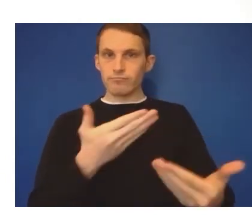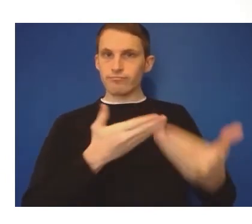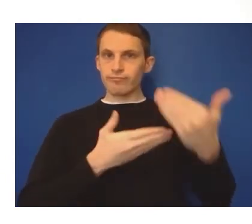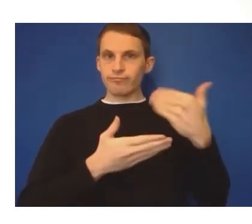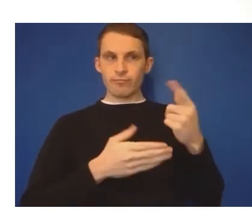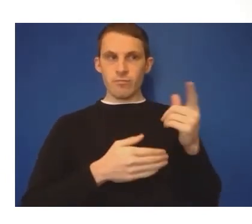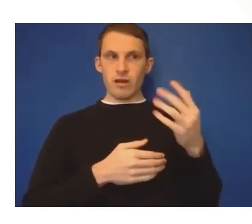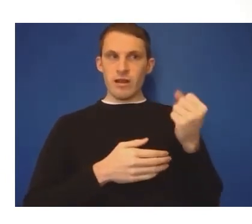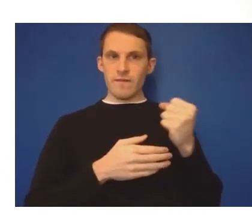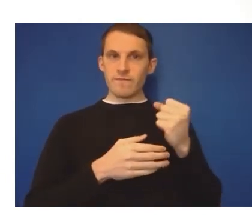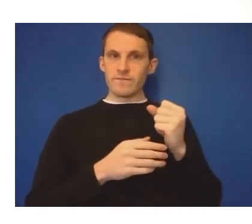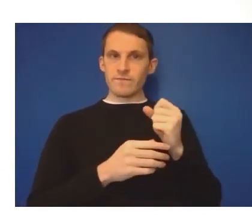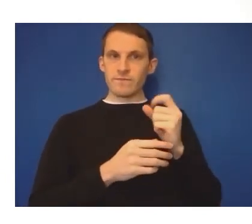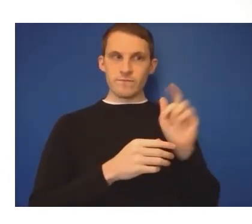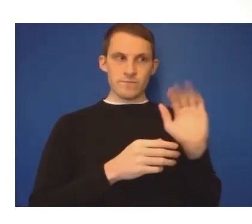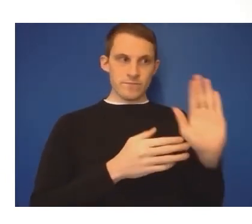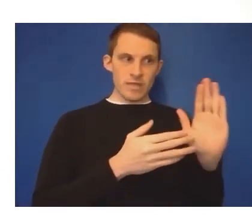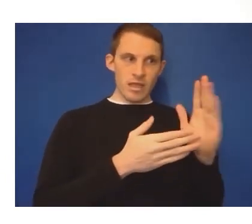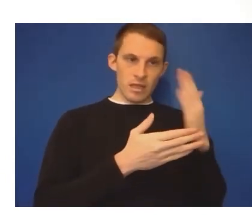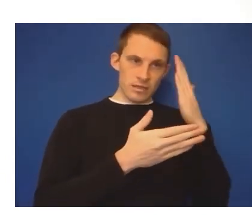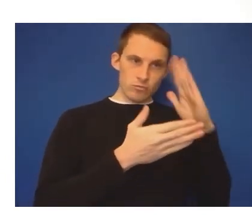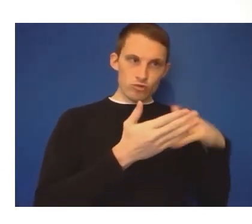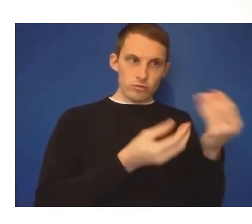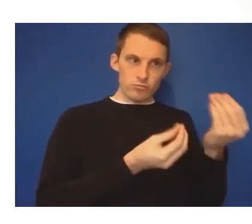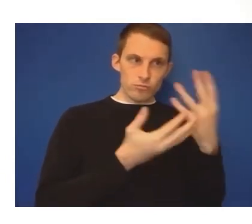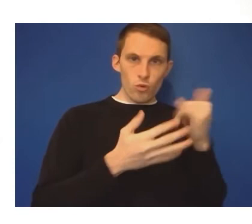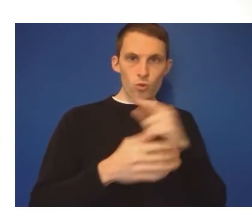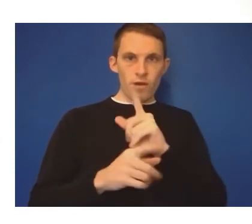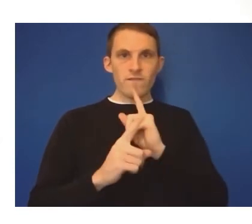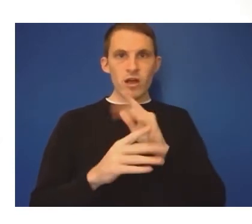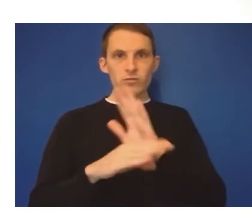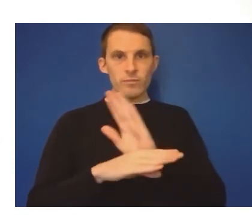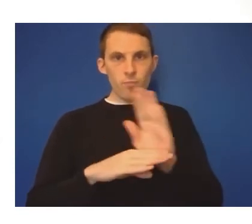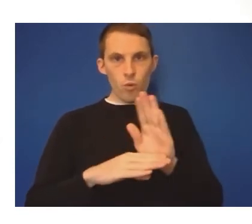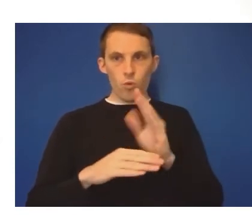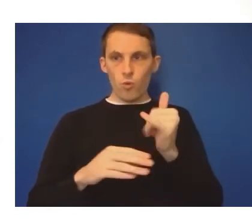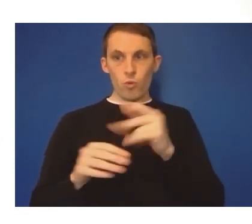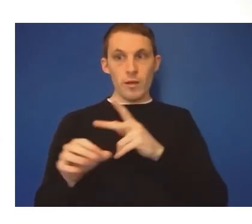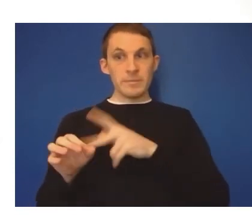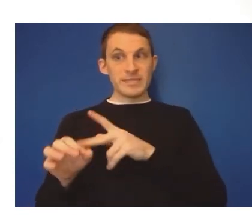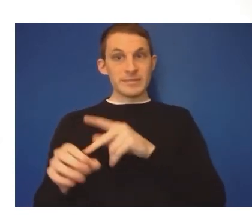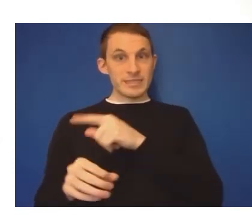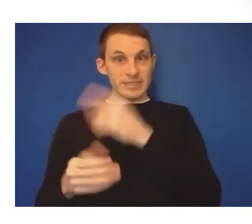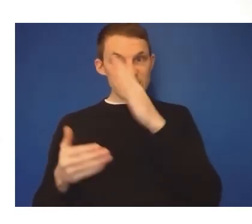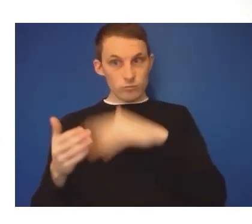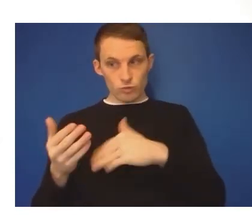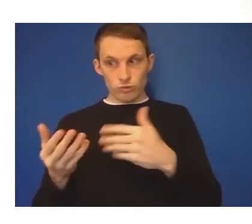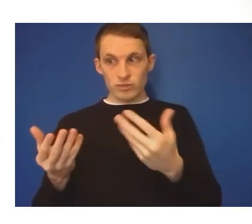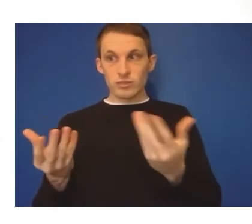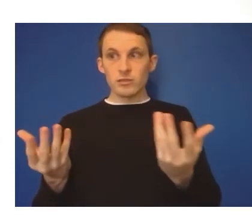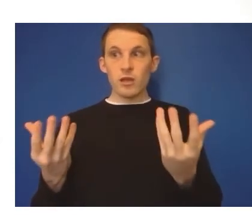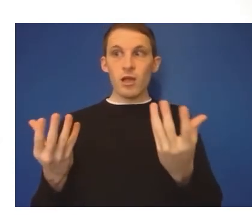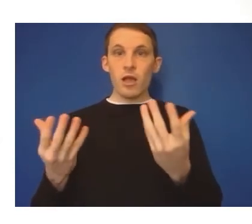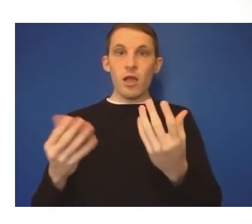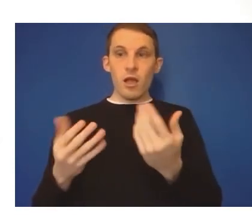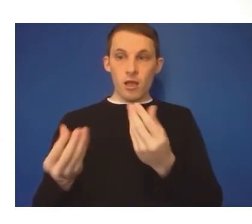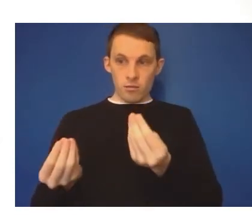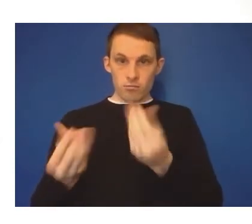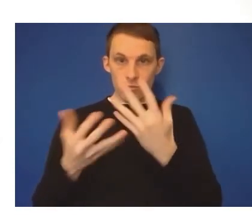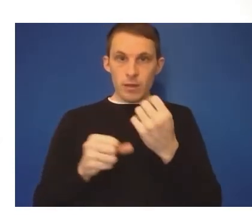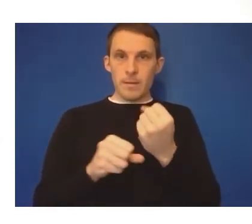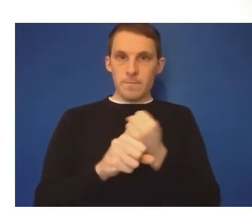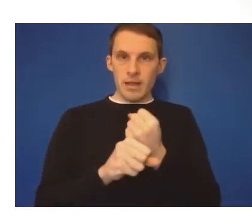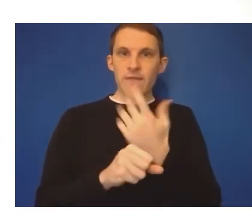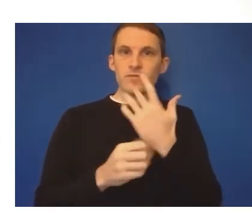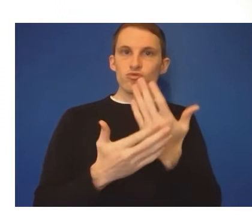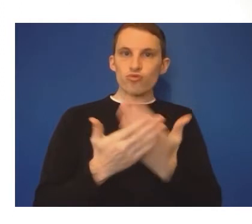board members, and from participants in our earlier interview study. And so I've got an example up on the next couple